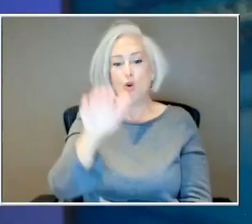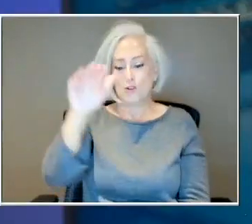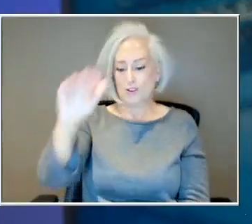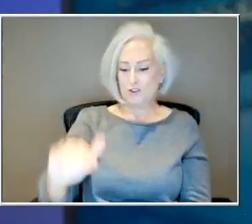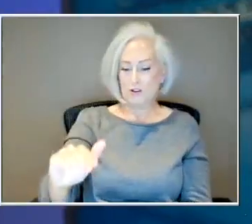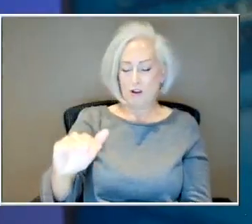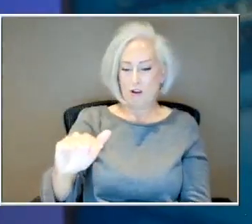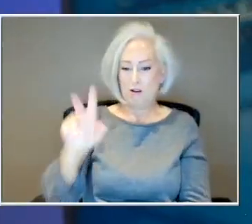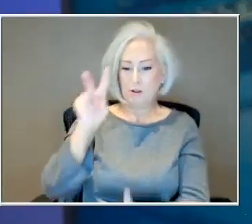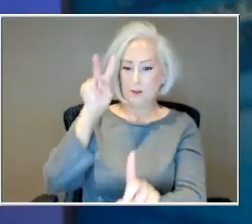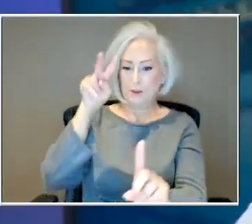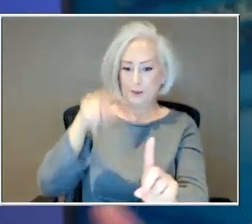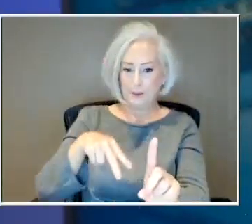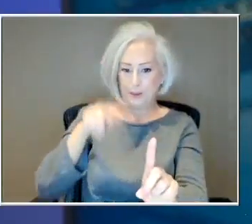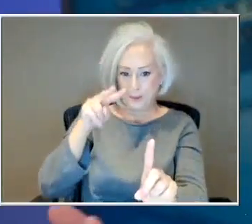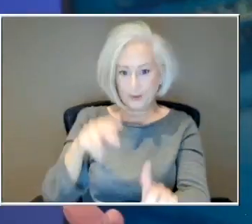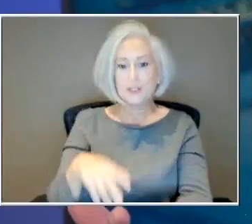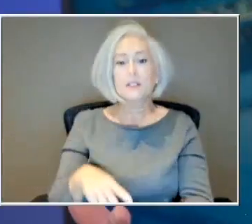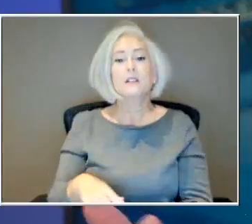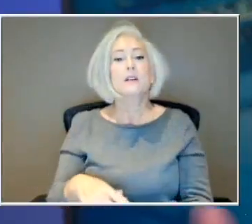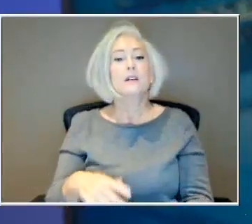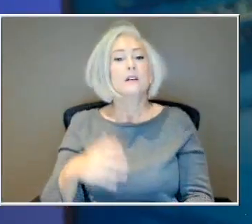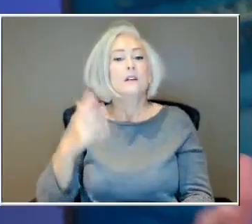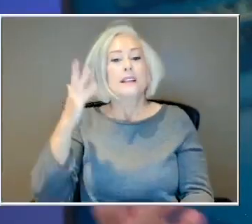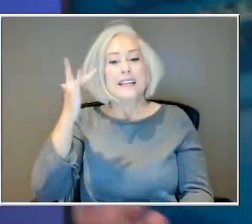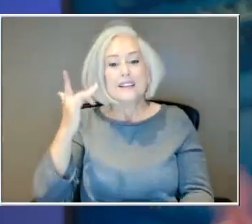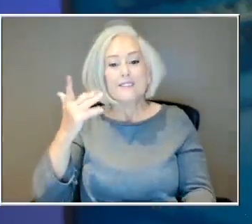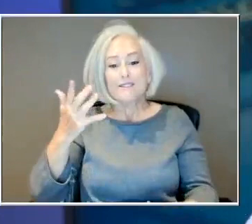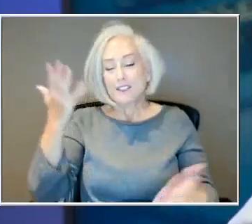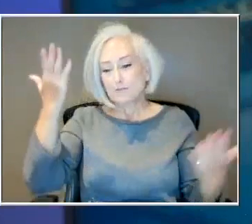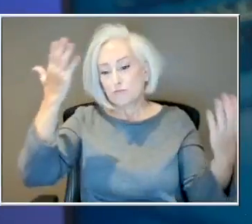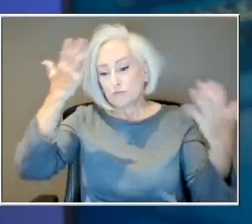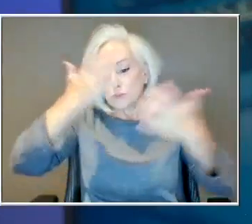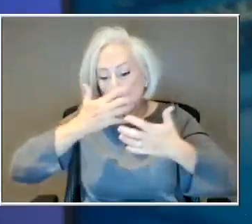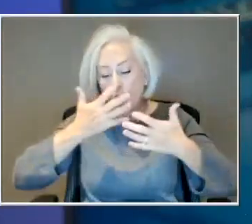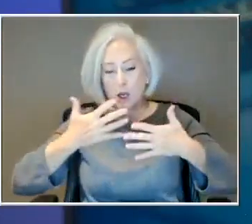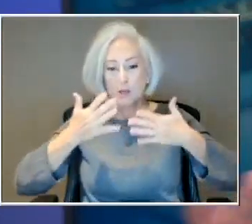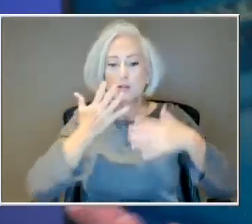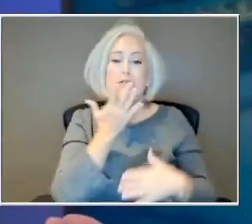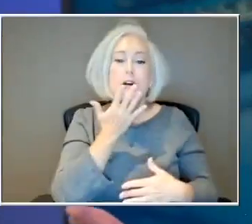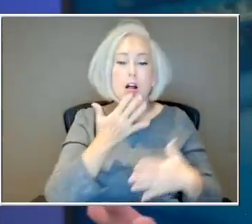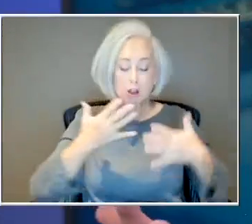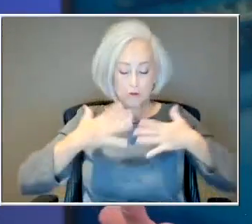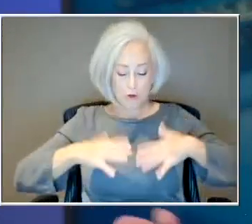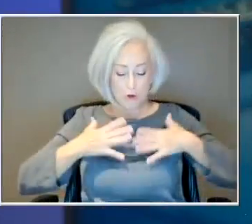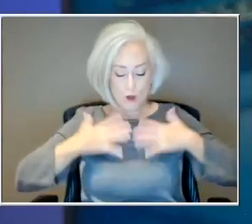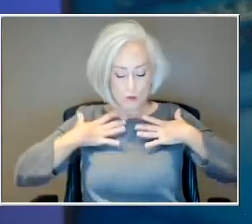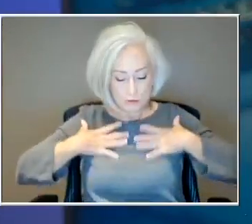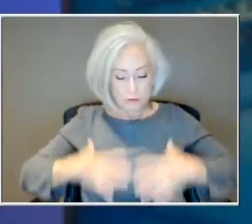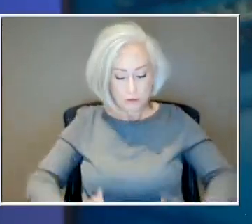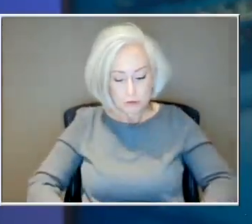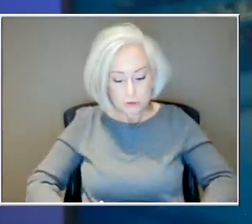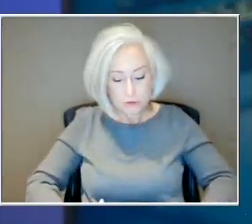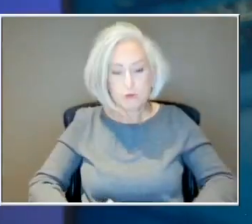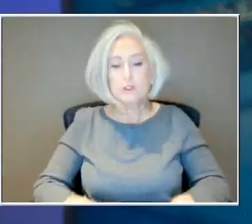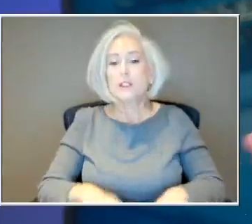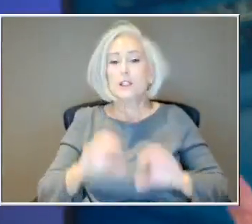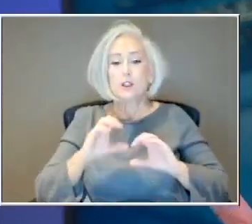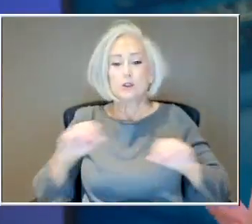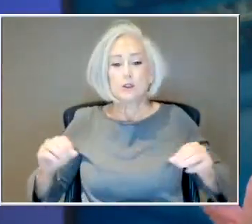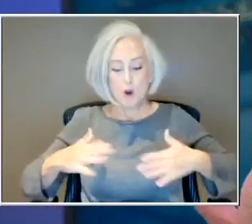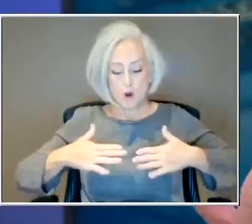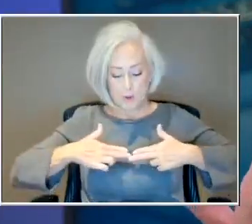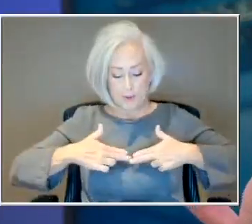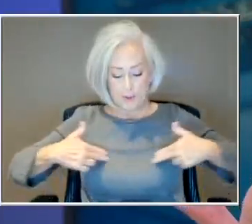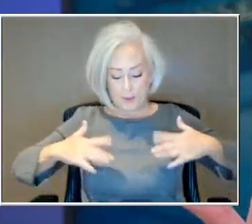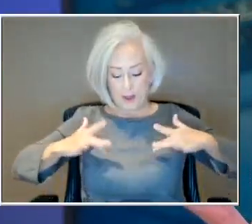they visible with something, because if they show up in all dark clothes and they have like no lights on them, no reflectors, somebody may not see them, but also making sure that they can see out